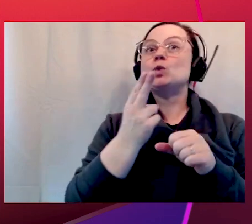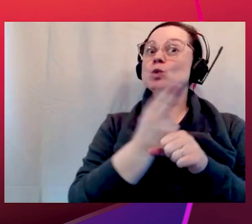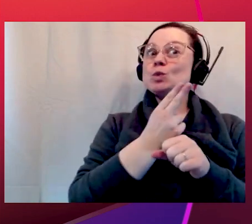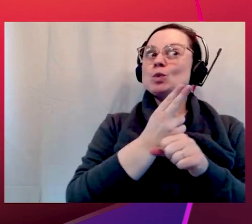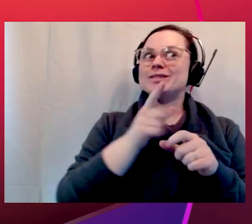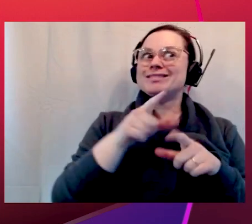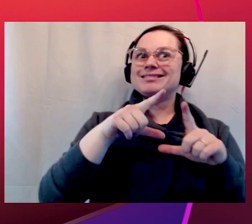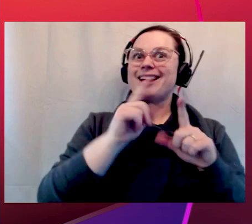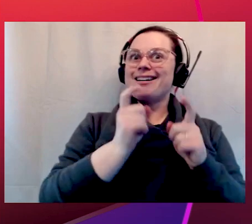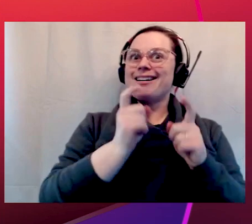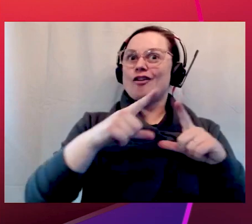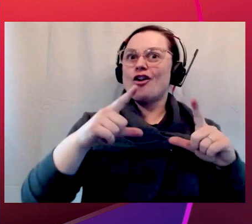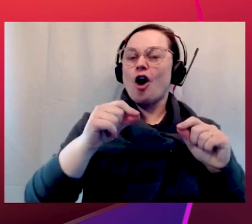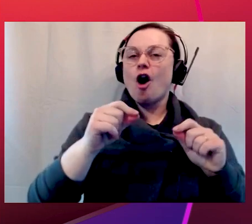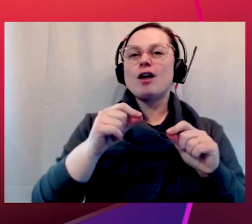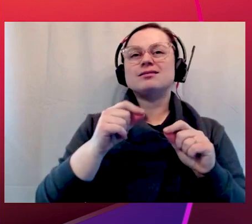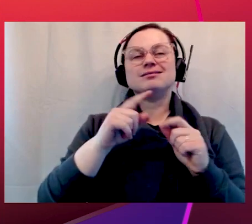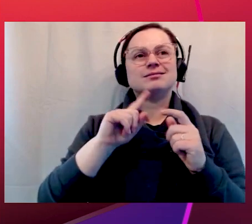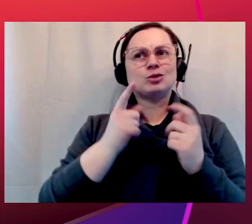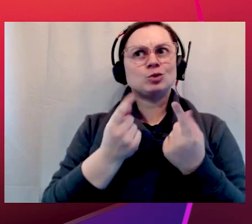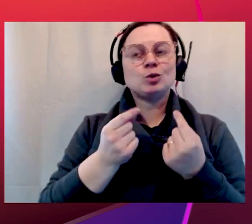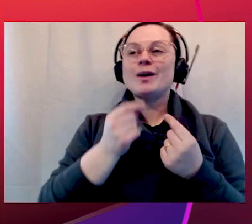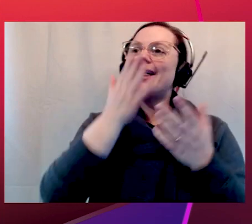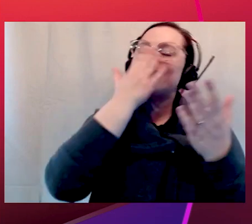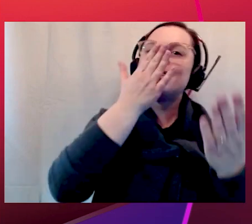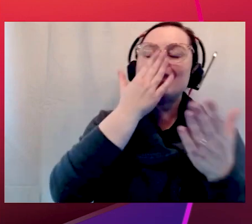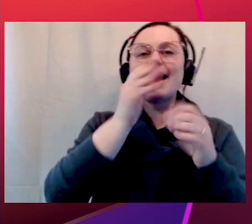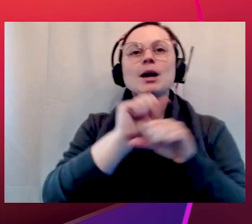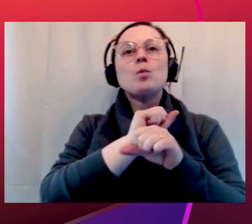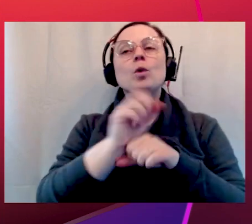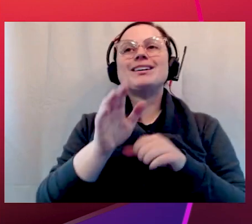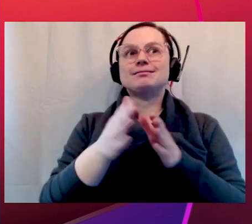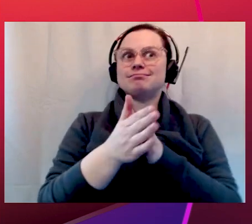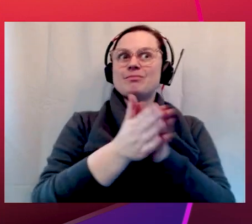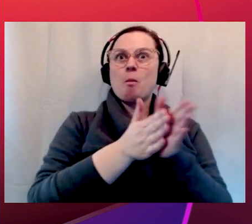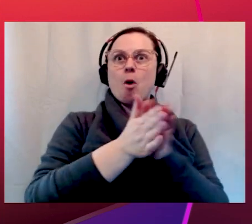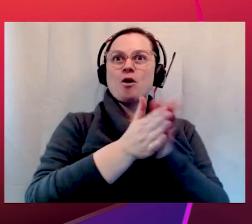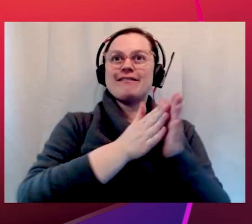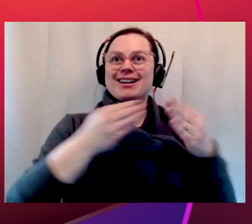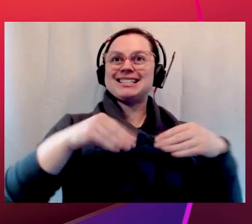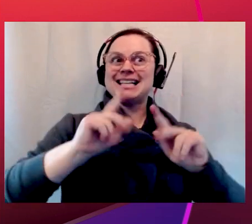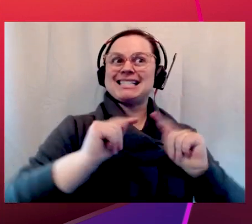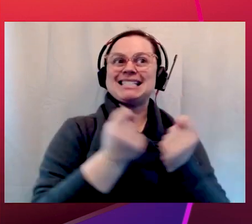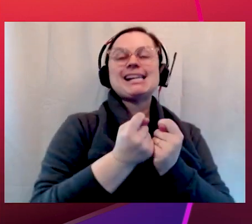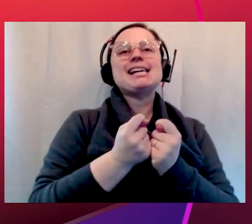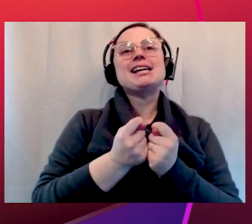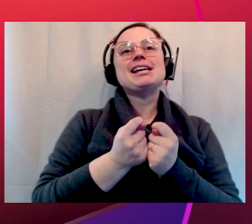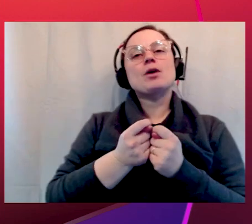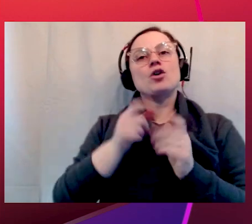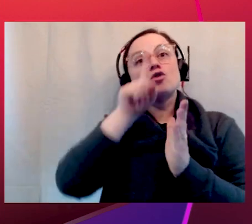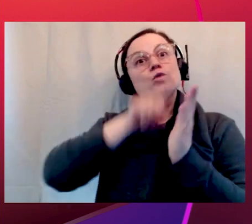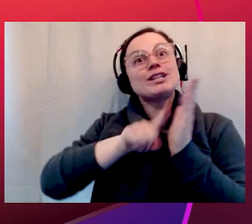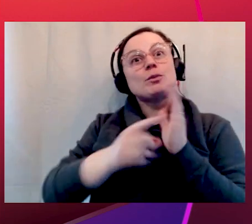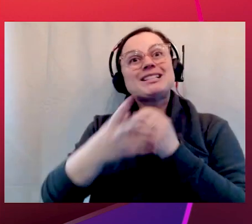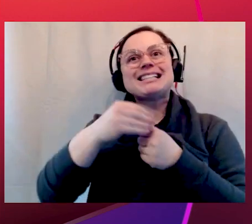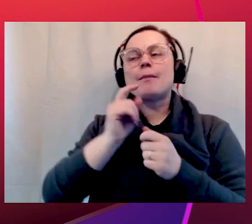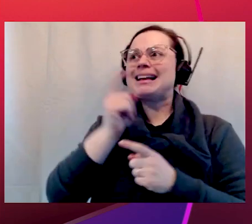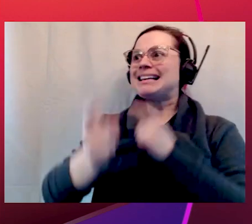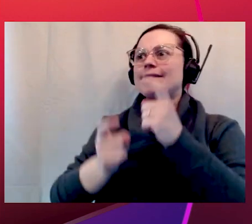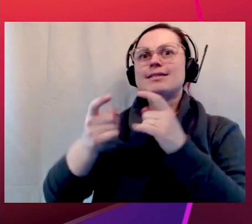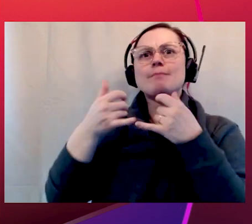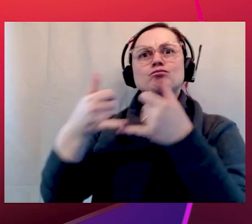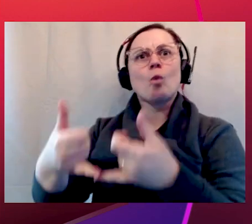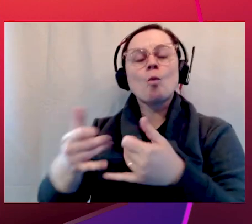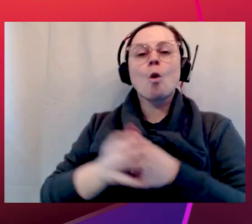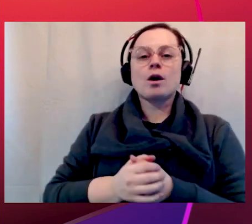as a way to, you know, thank employees, to motivate your sales team, to reward research participants, also to use it as a disbursement option